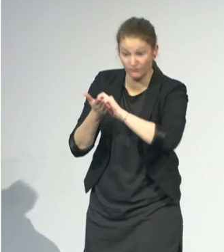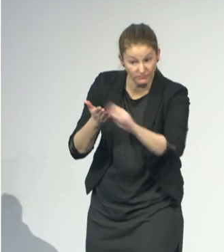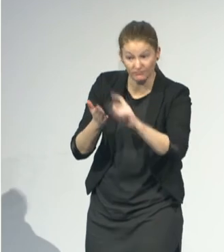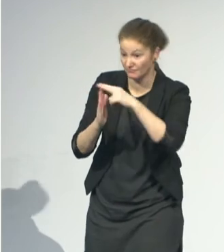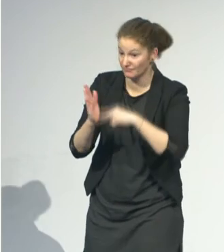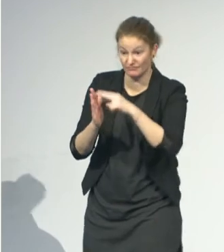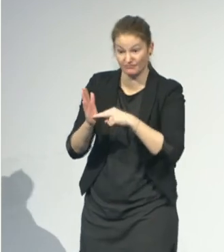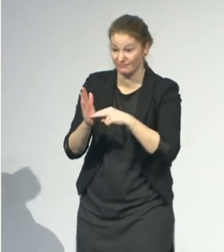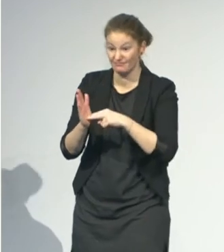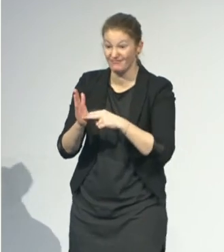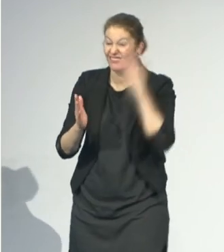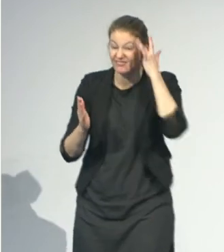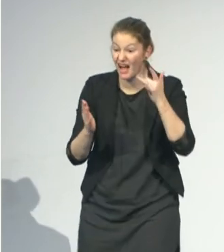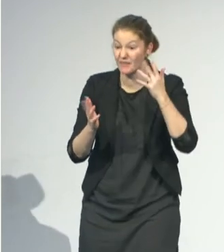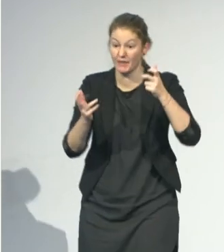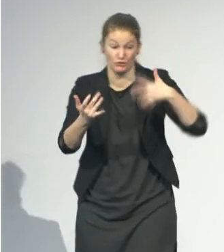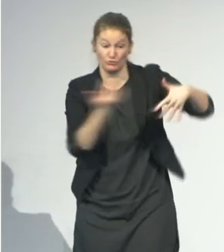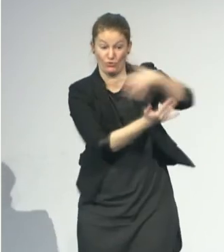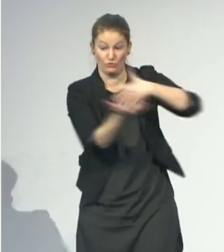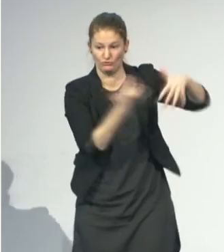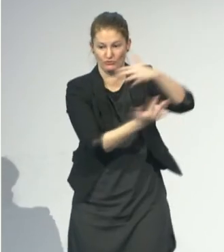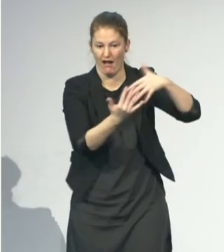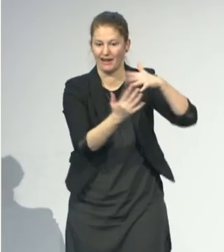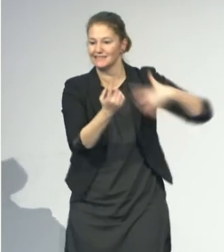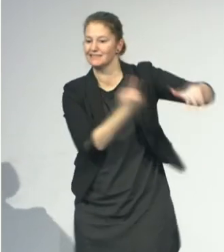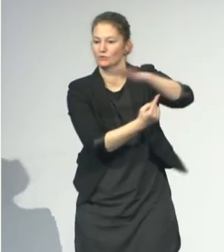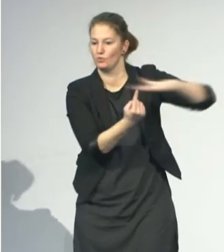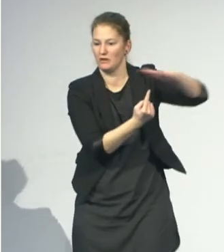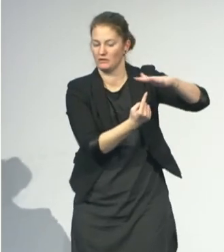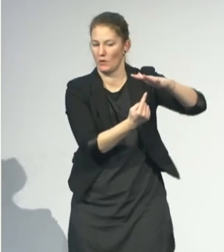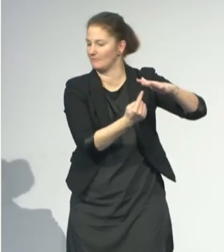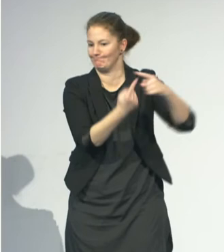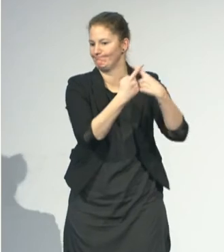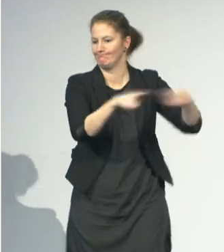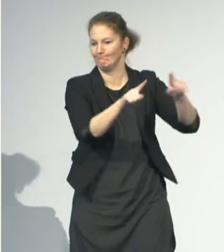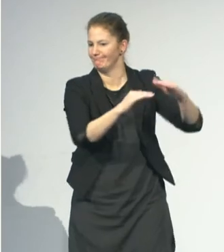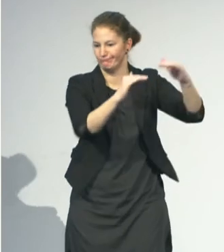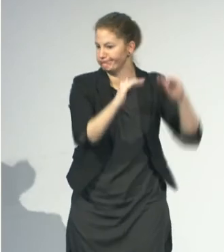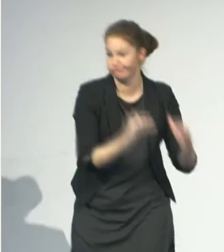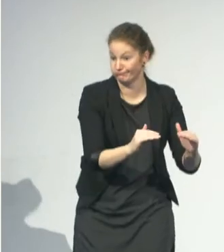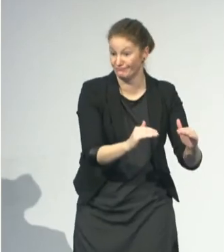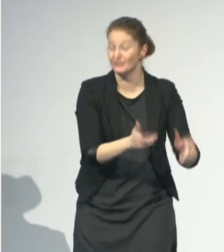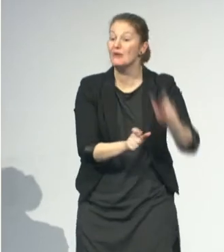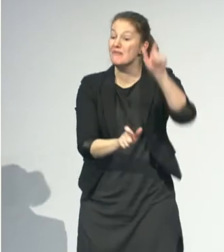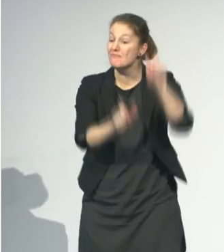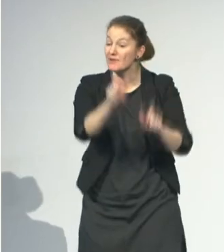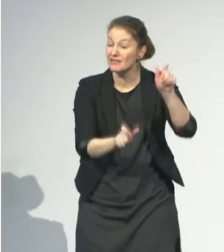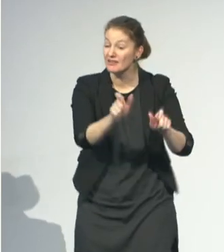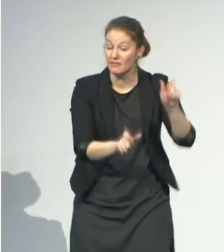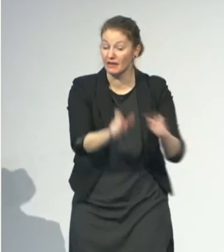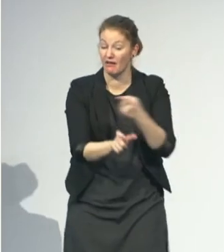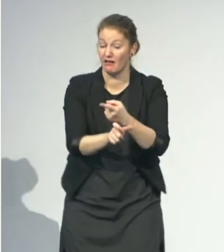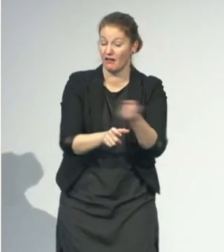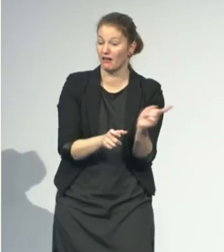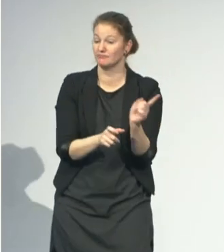situation. People could have not hunger, have the booking. So